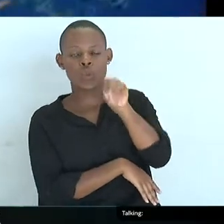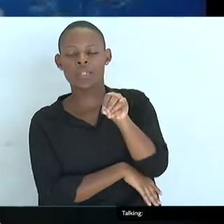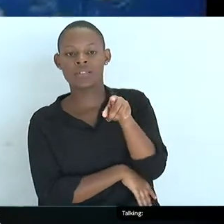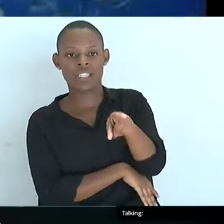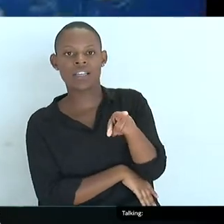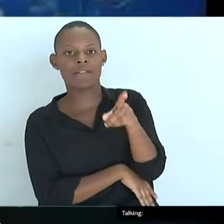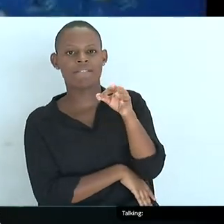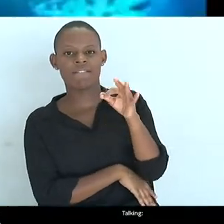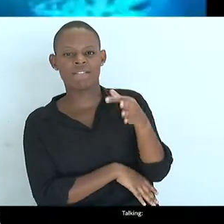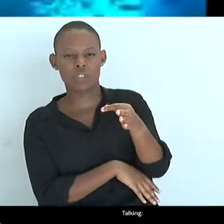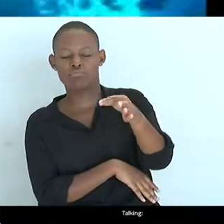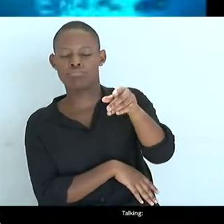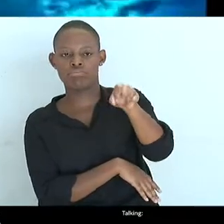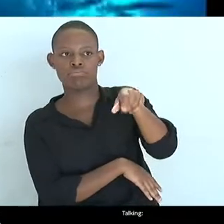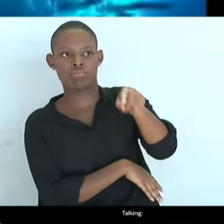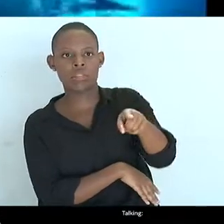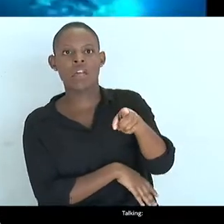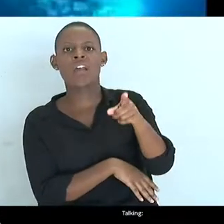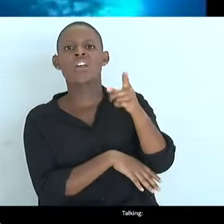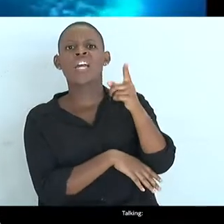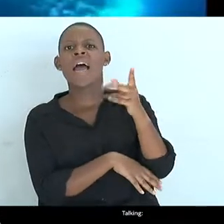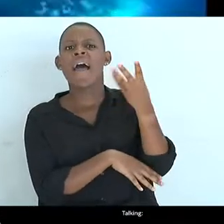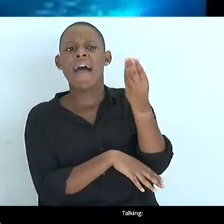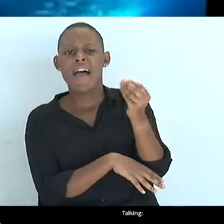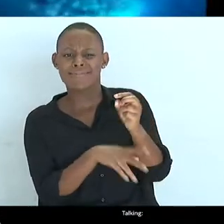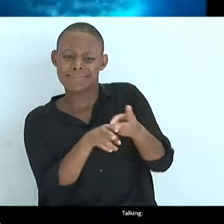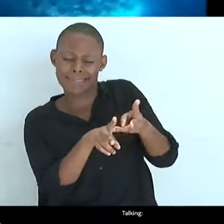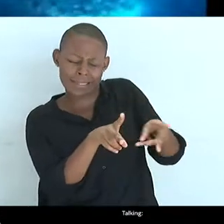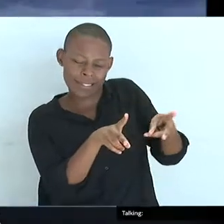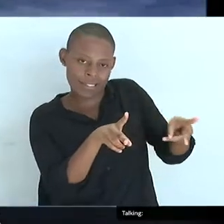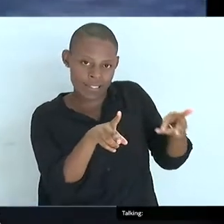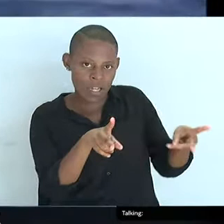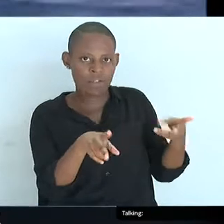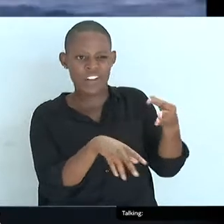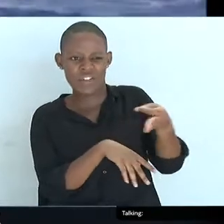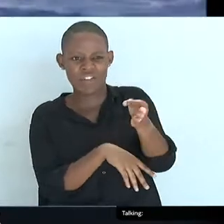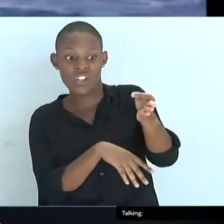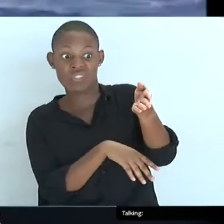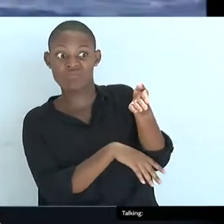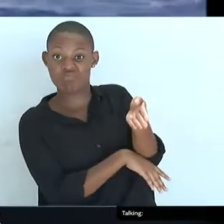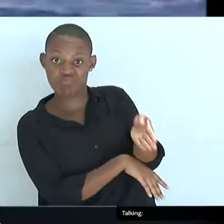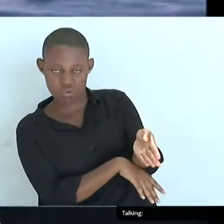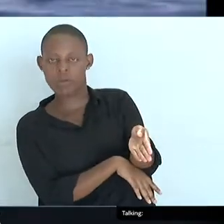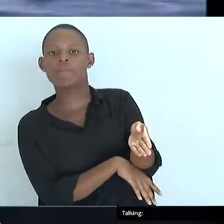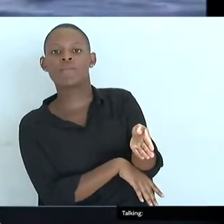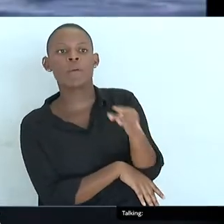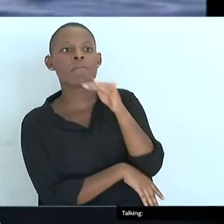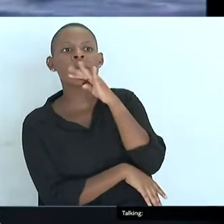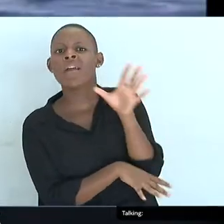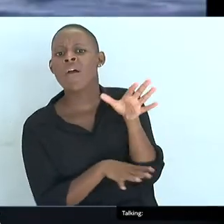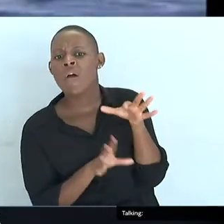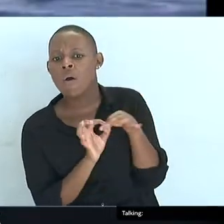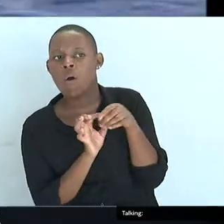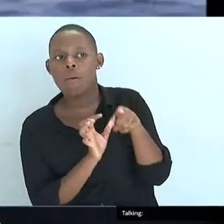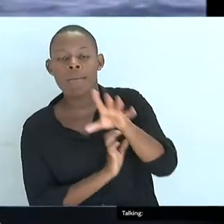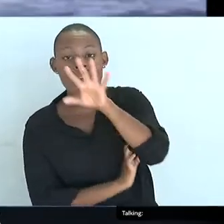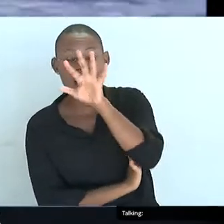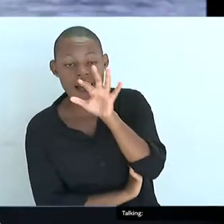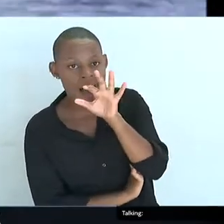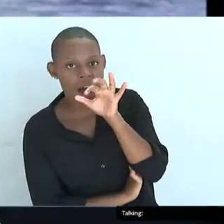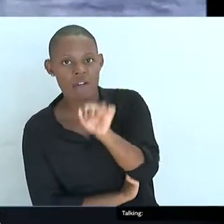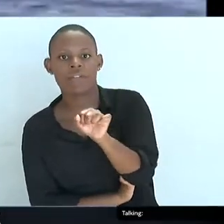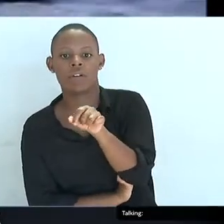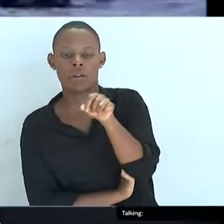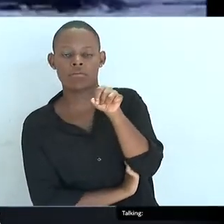large numbers of dolphins and sardine shoals, sharks and shrimps, and is the home to Africa's own